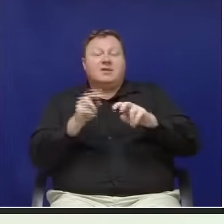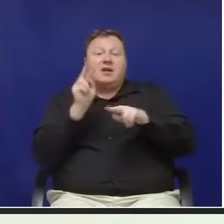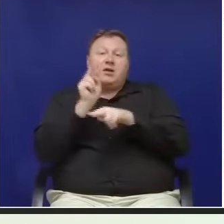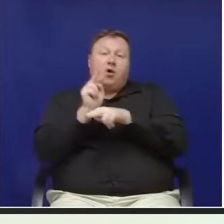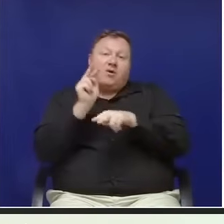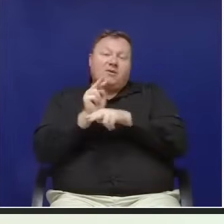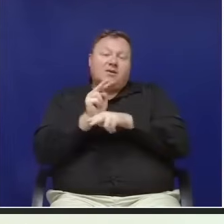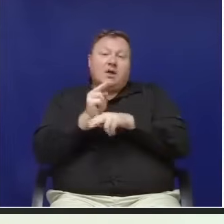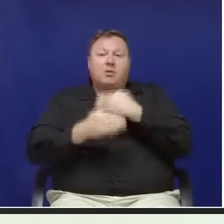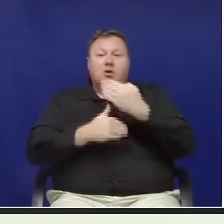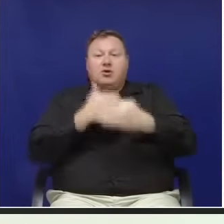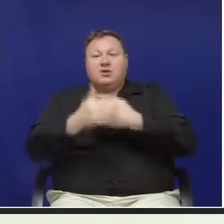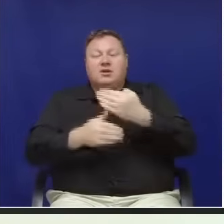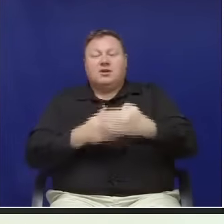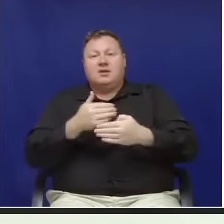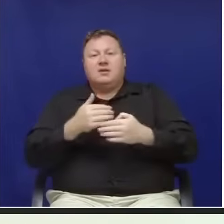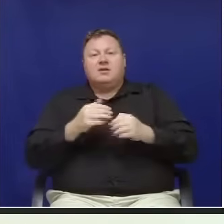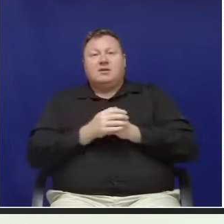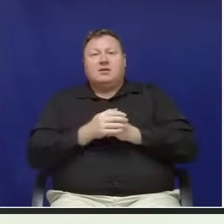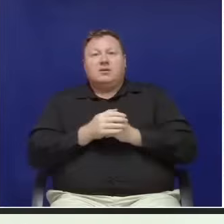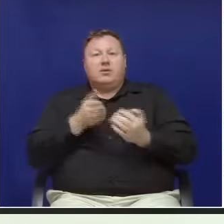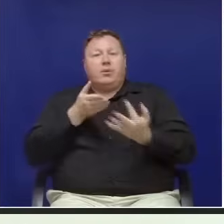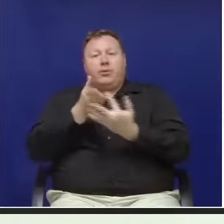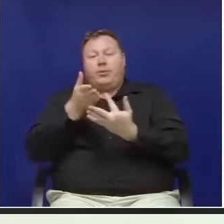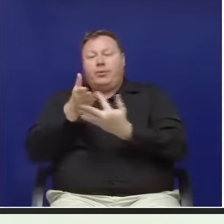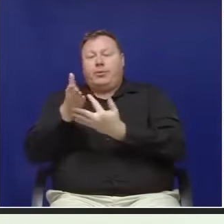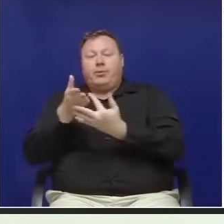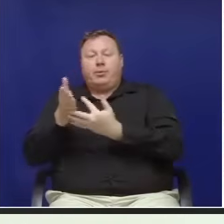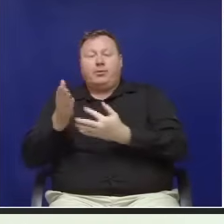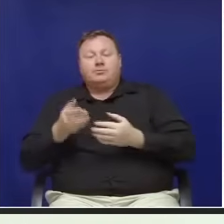to proceed without disruption to